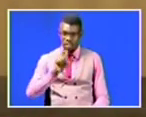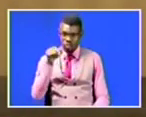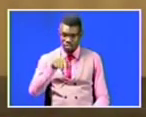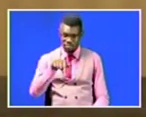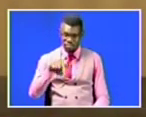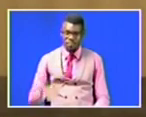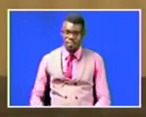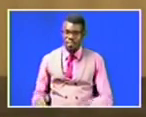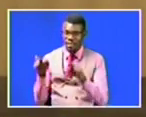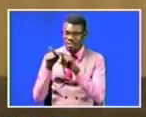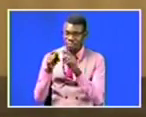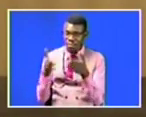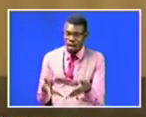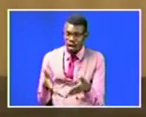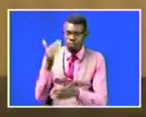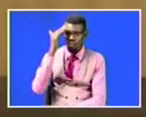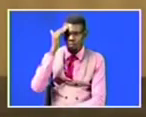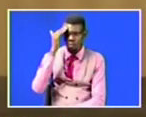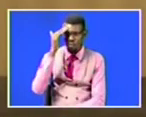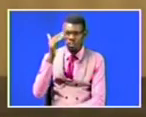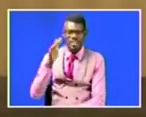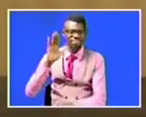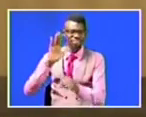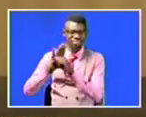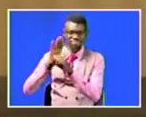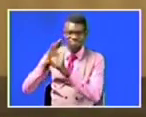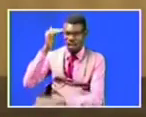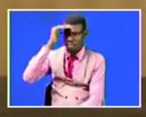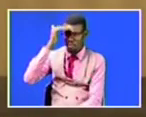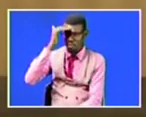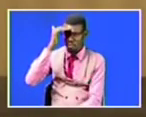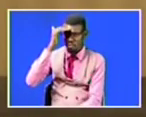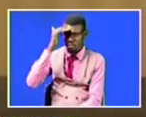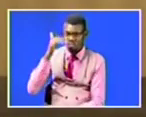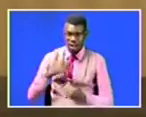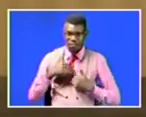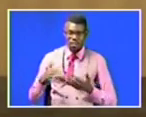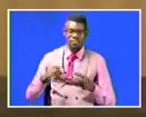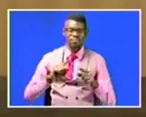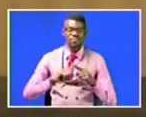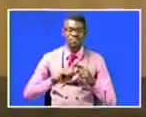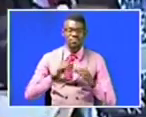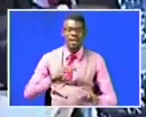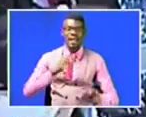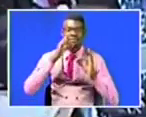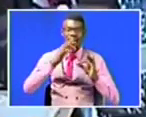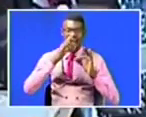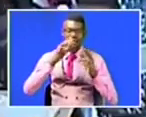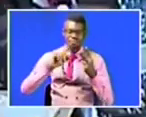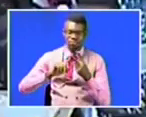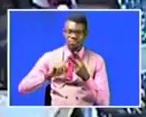Like there is a lot of alcohol drinking, to be specific, Changa and Busa. This